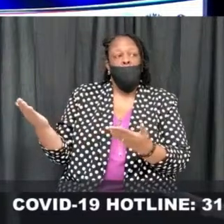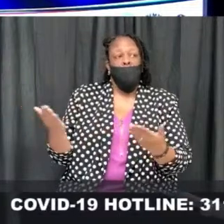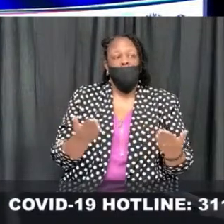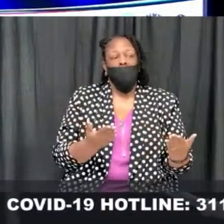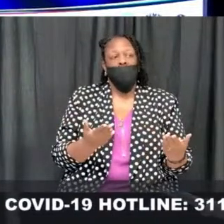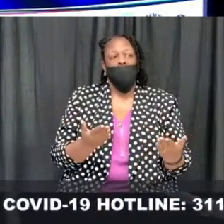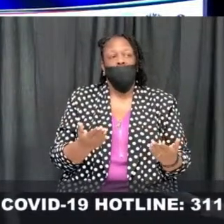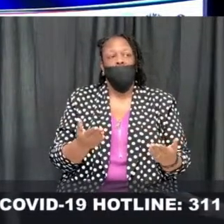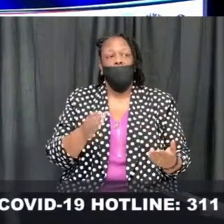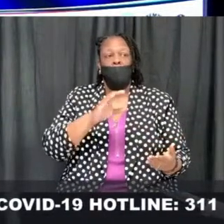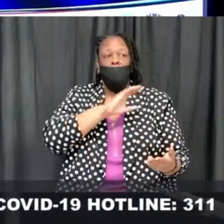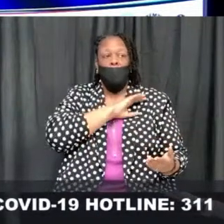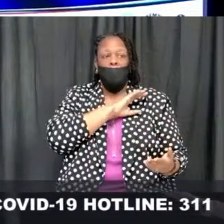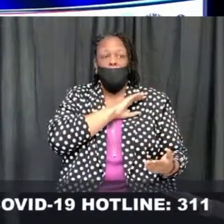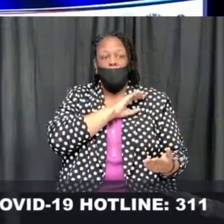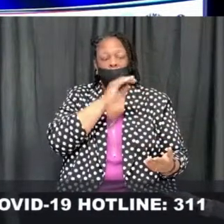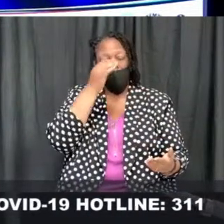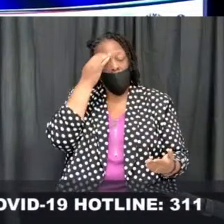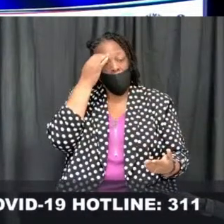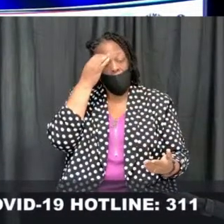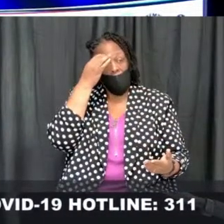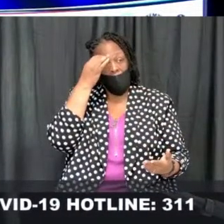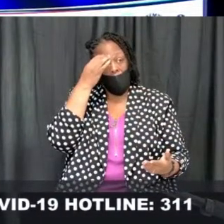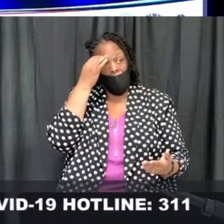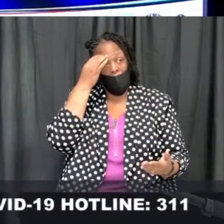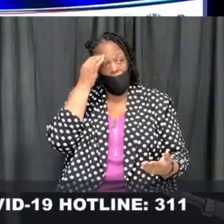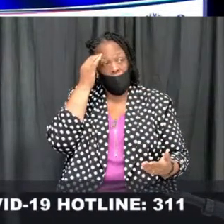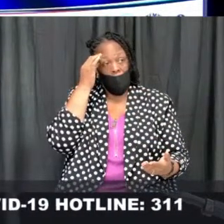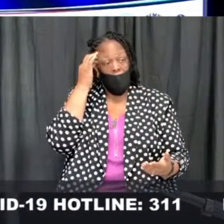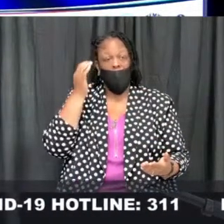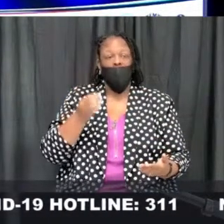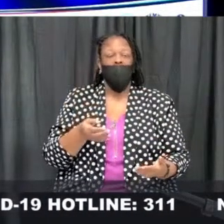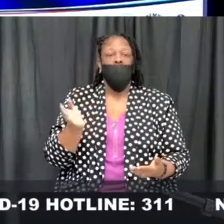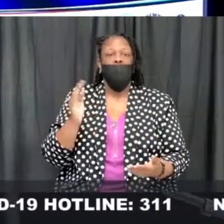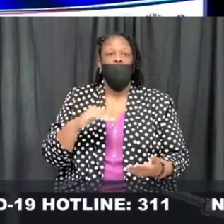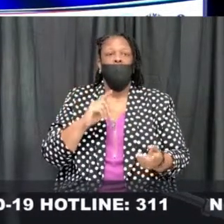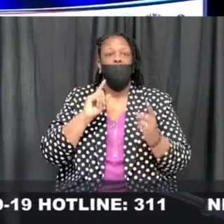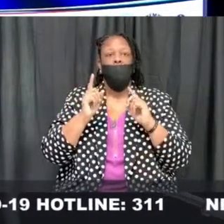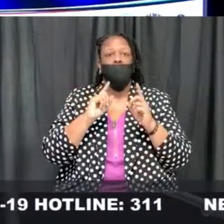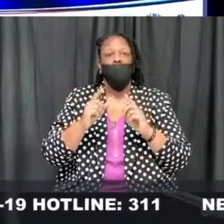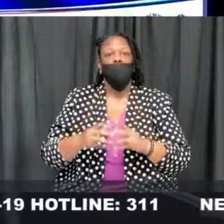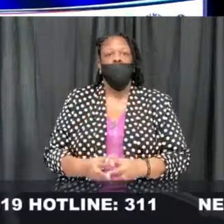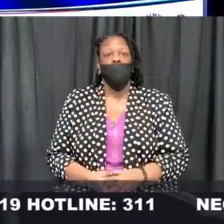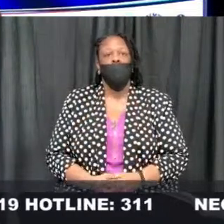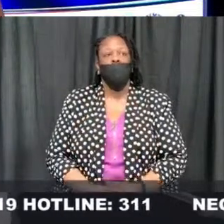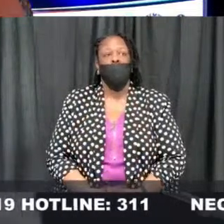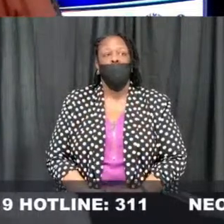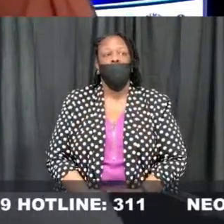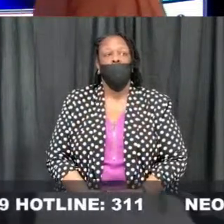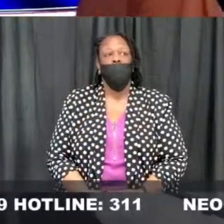of the National COVID-19 Task Force, to address us.